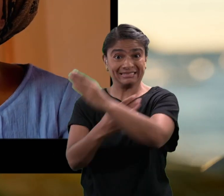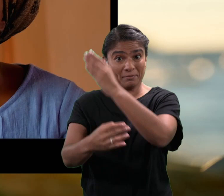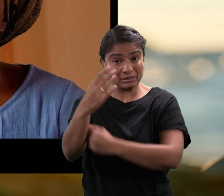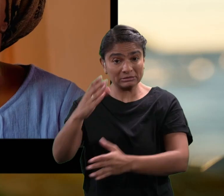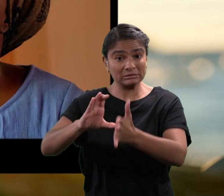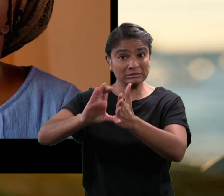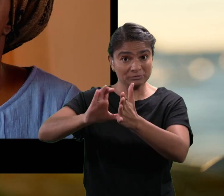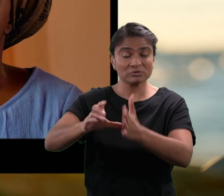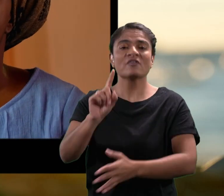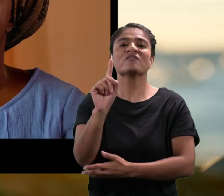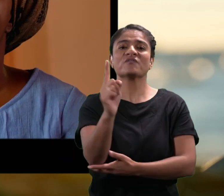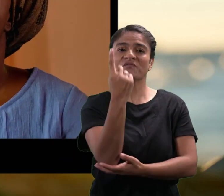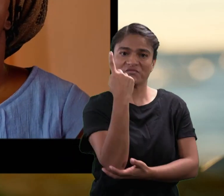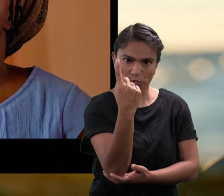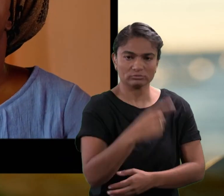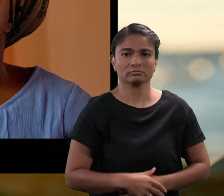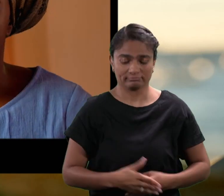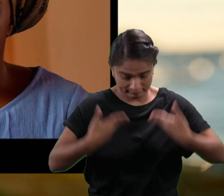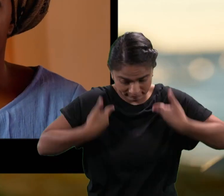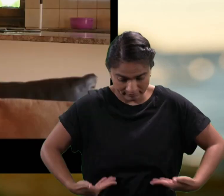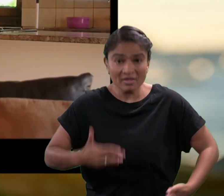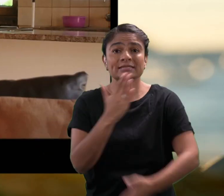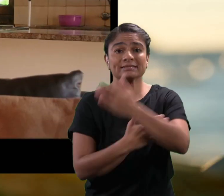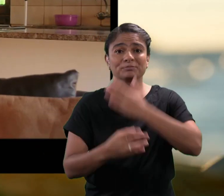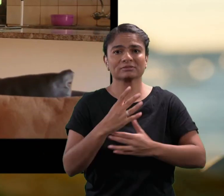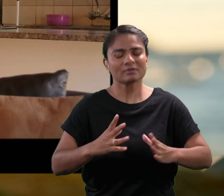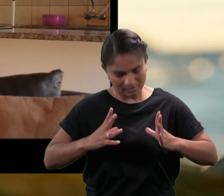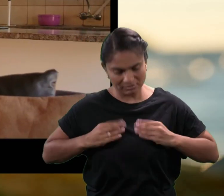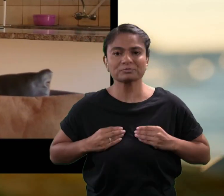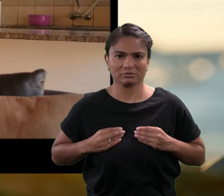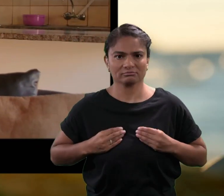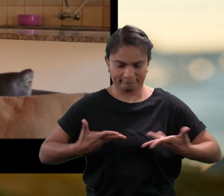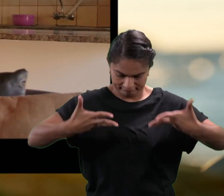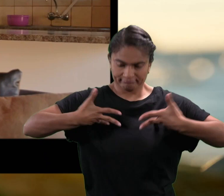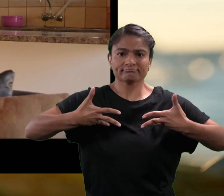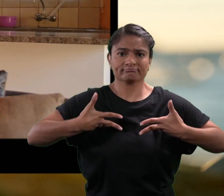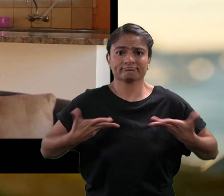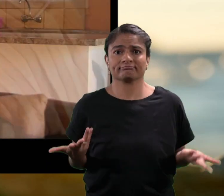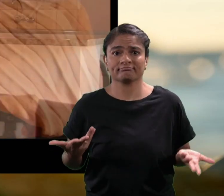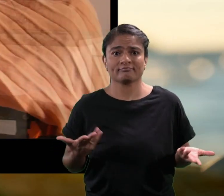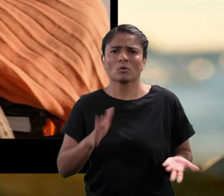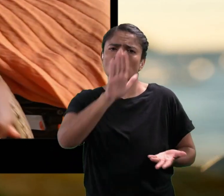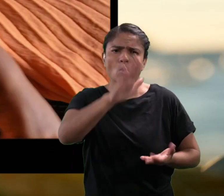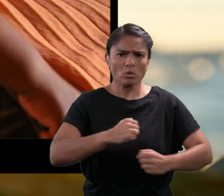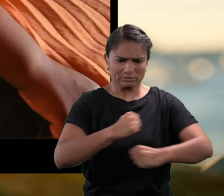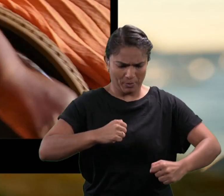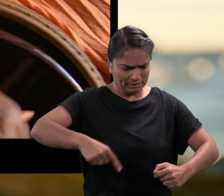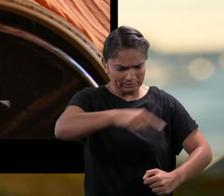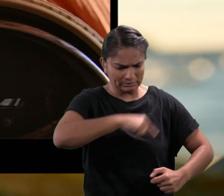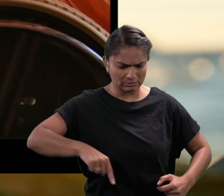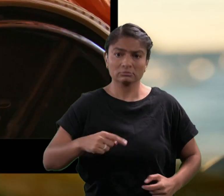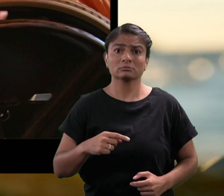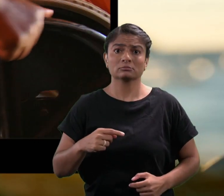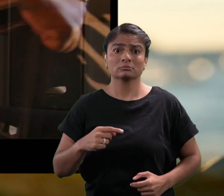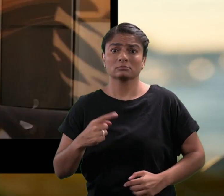anyone with a disability is, firstly, accept your disability, obviously at your own pace.